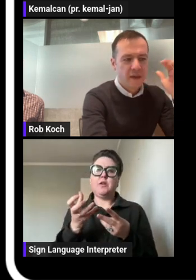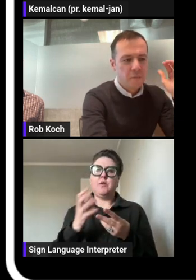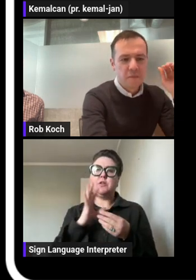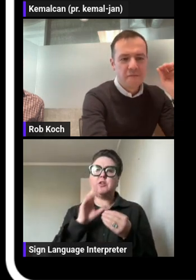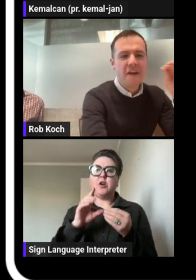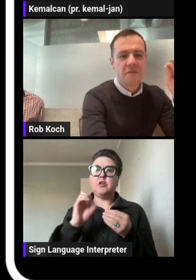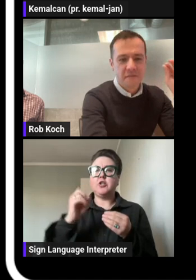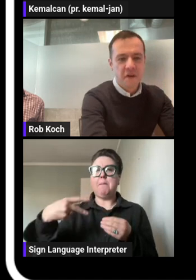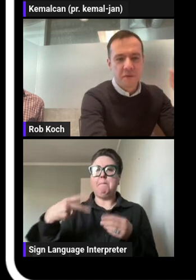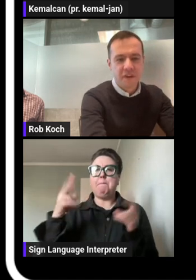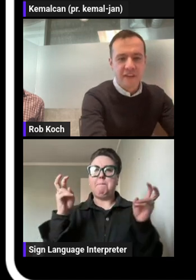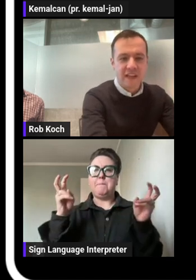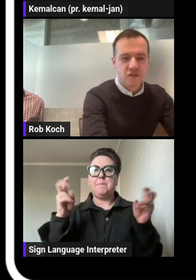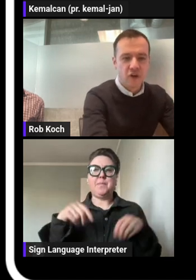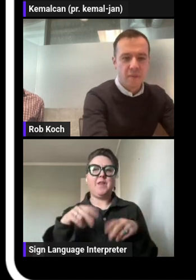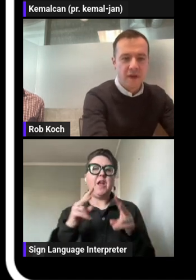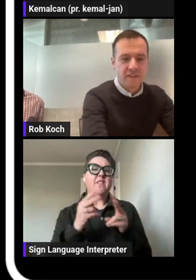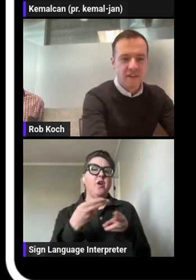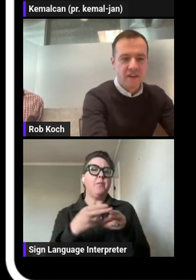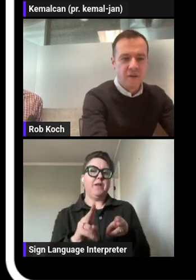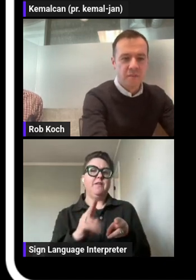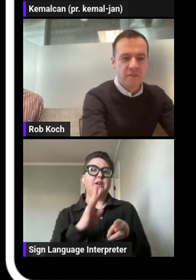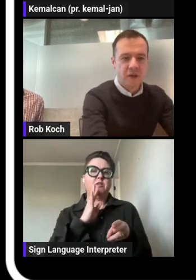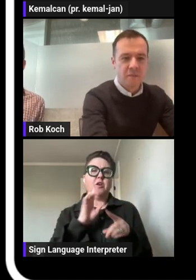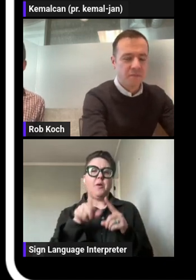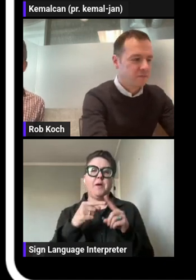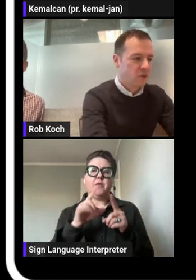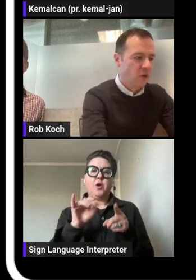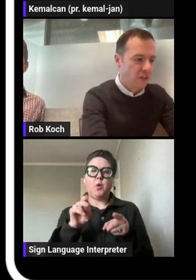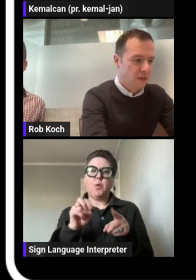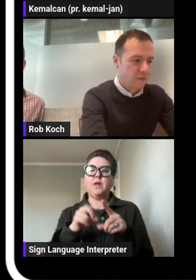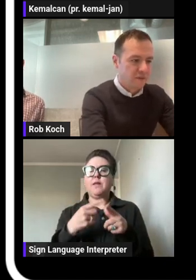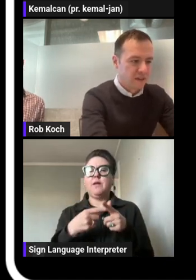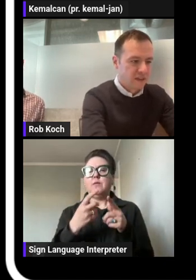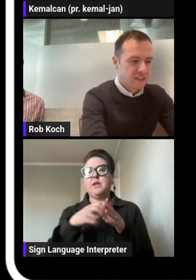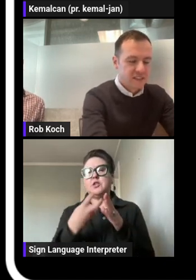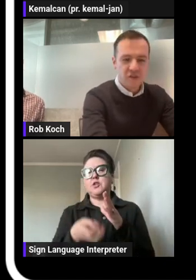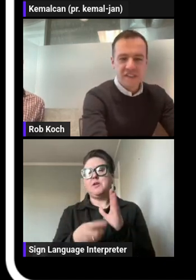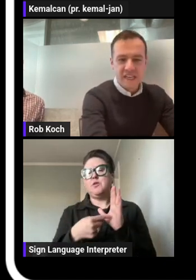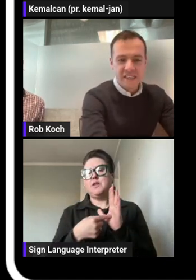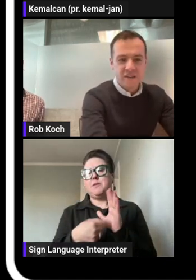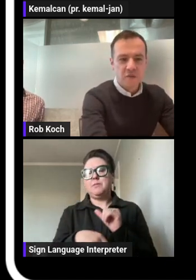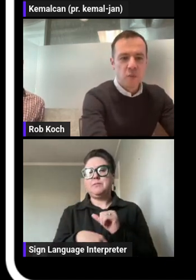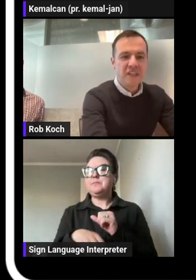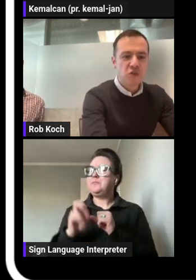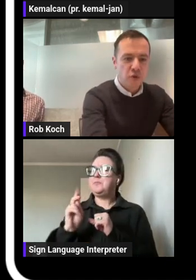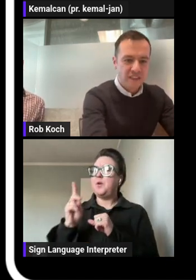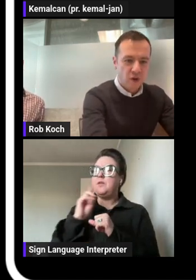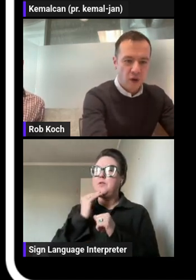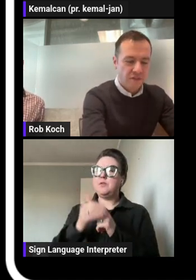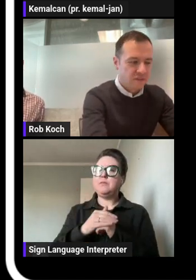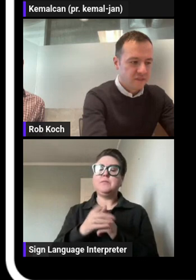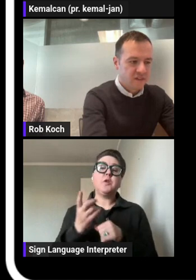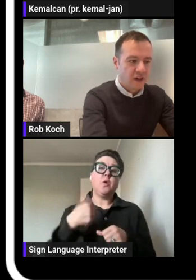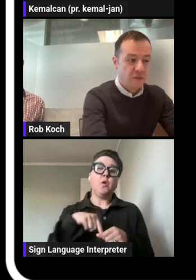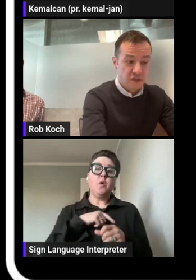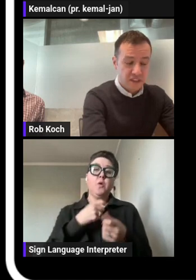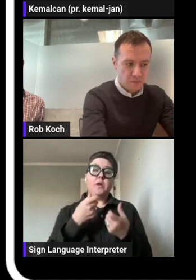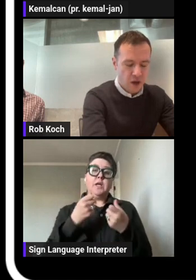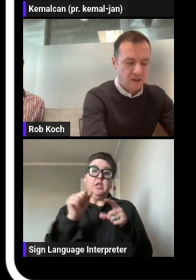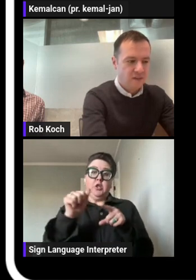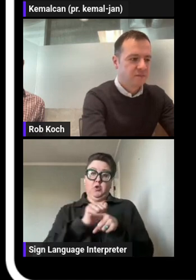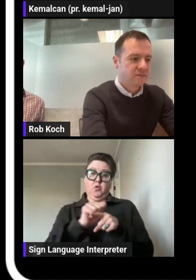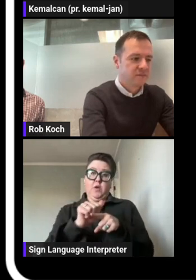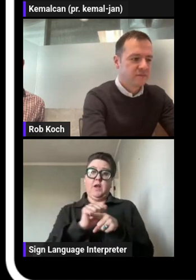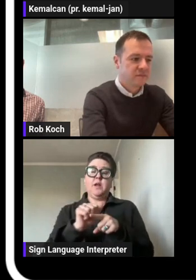shop? Very, very briefly, I'll talk about the code a little bit. Okay. So as I said, we trained the code. We